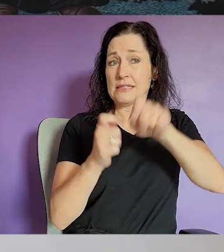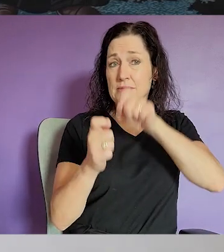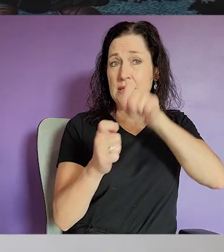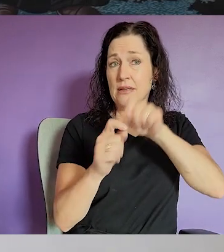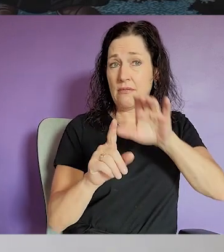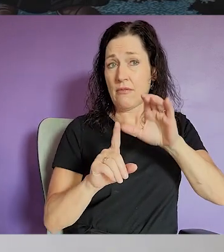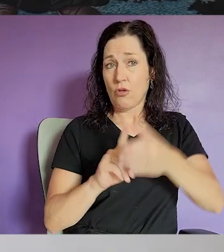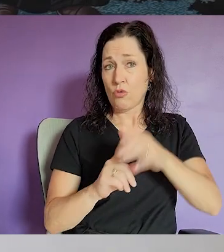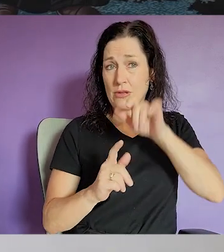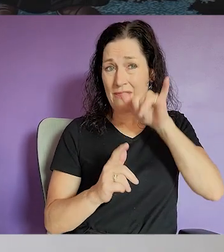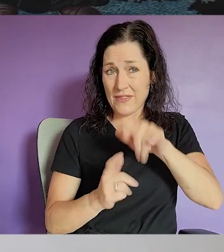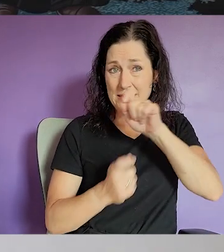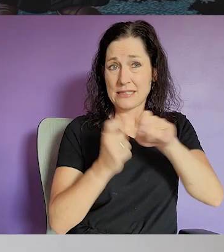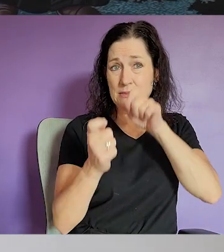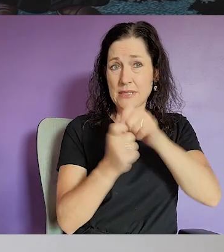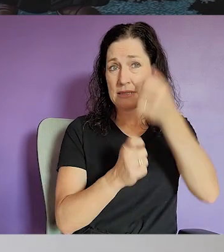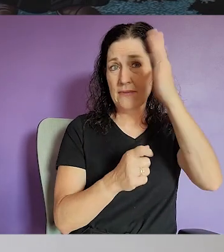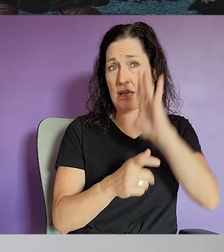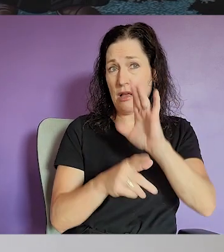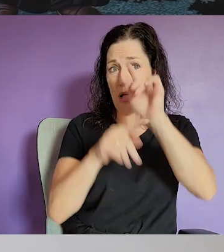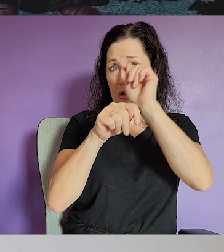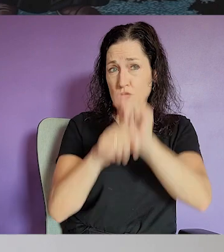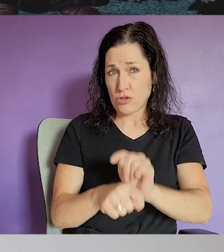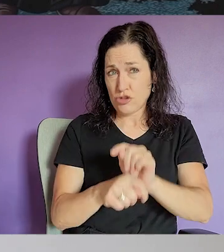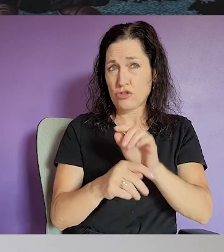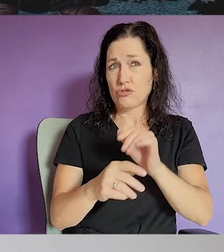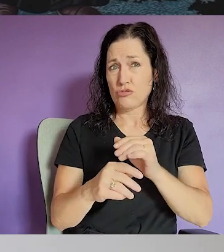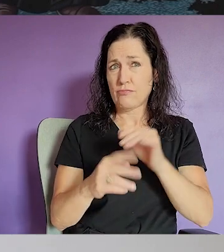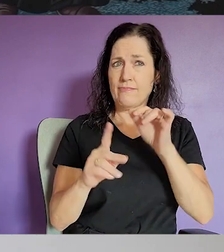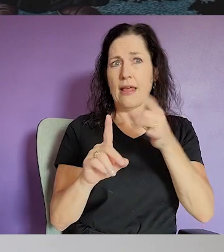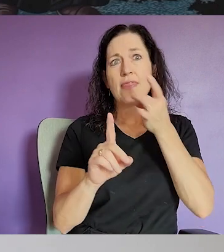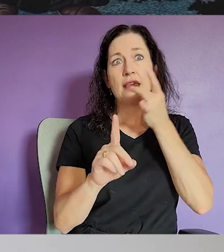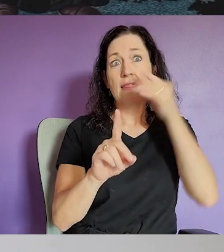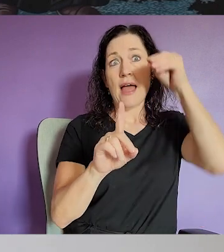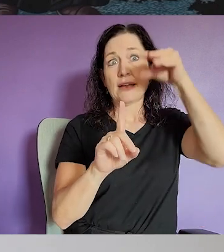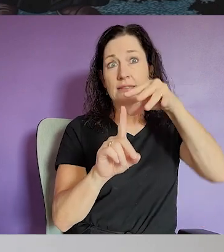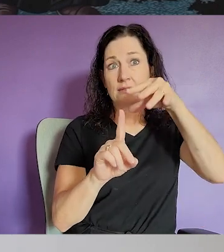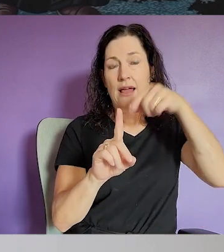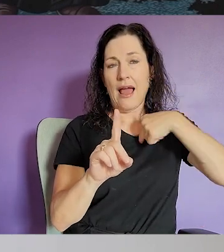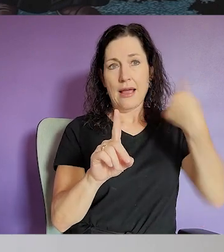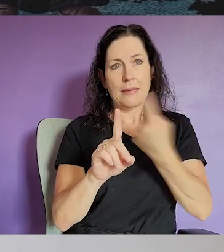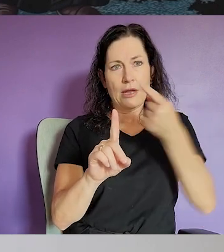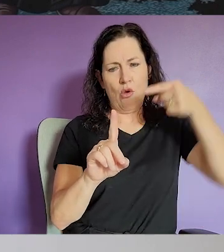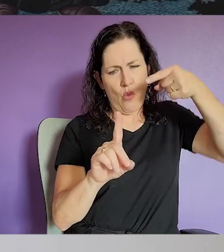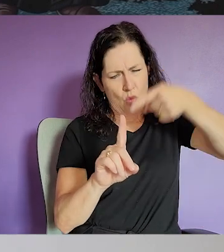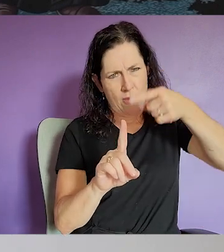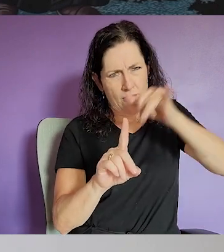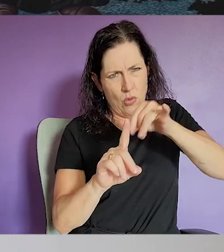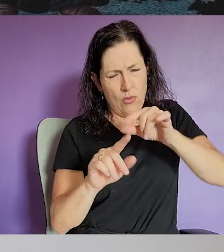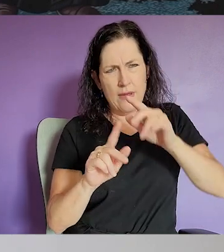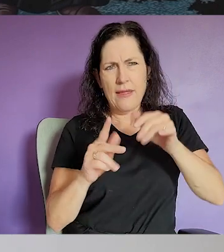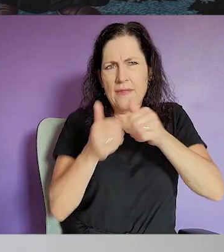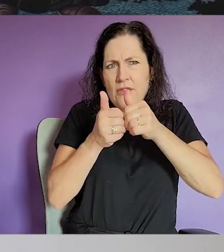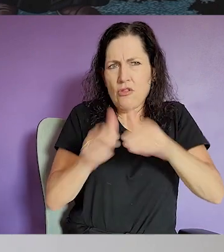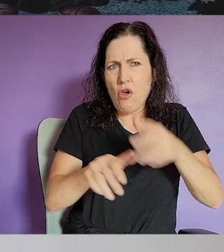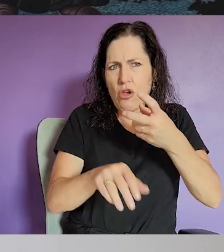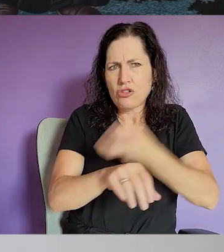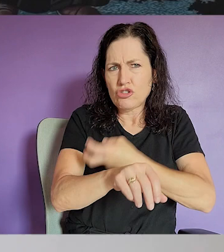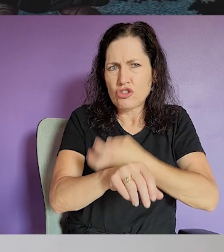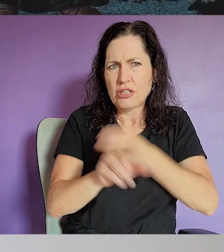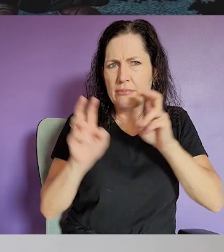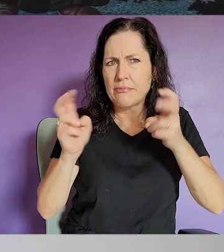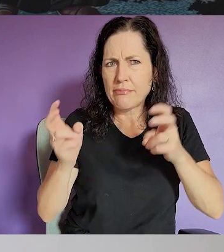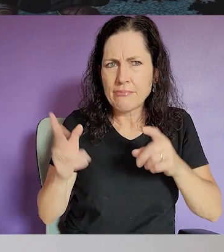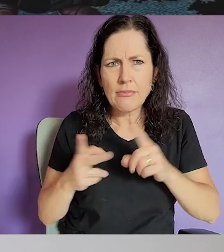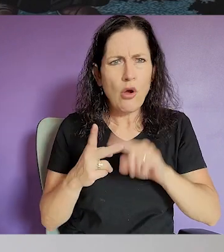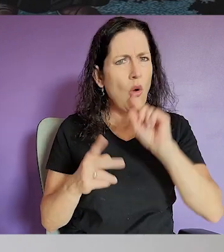specific God tradition, the light. I have come for the lost sheep of Israel,